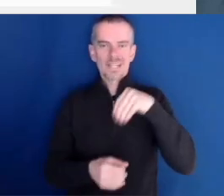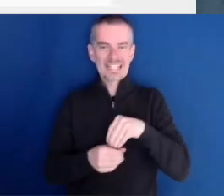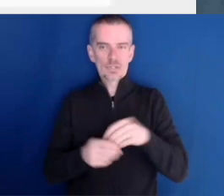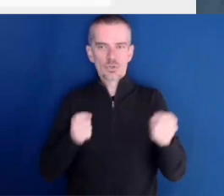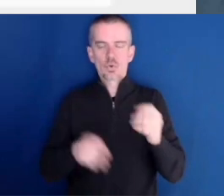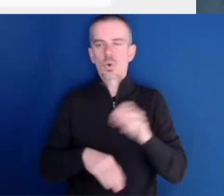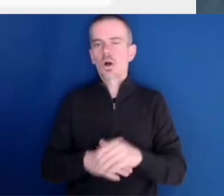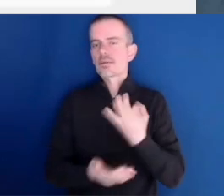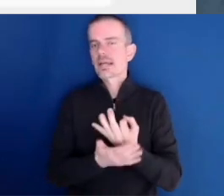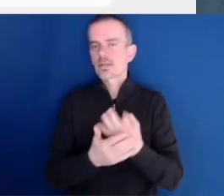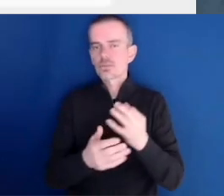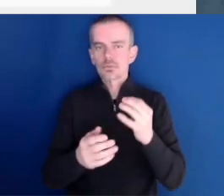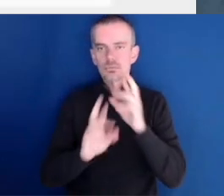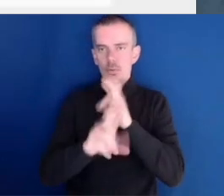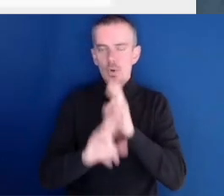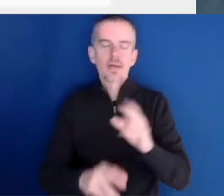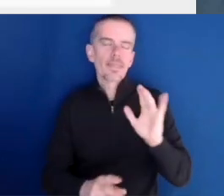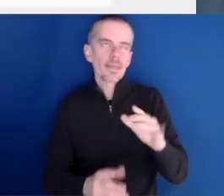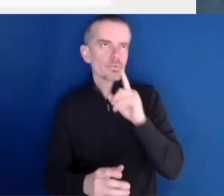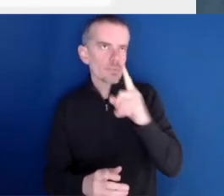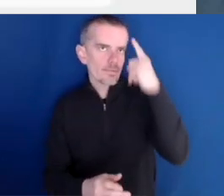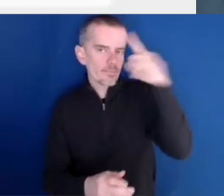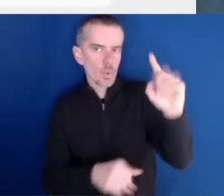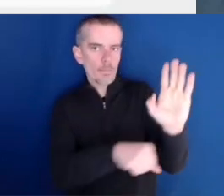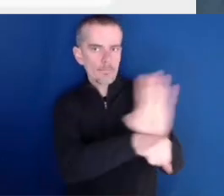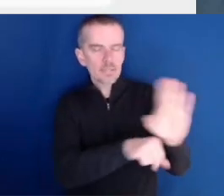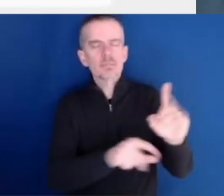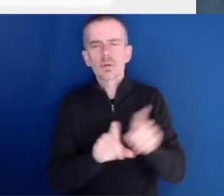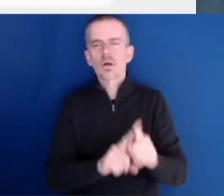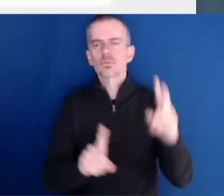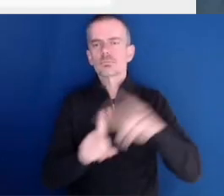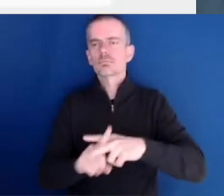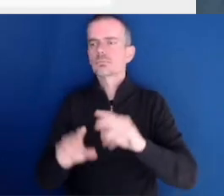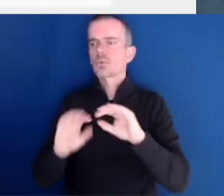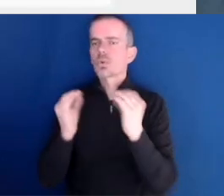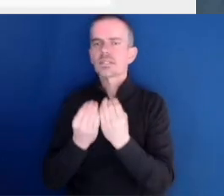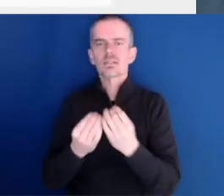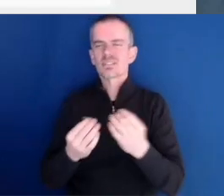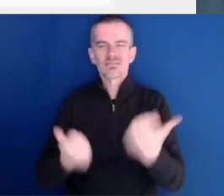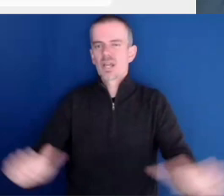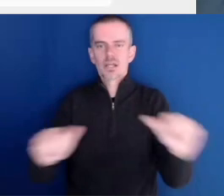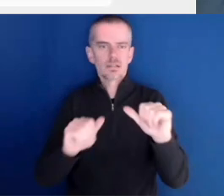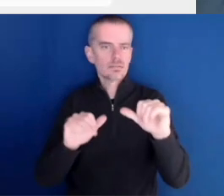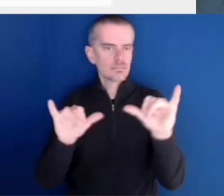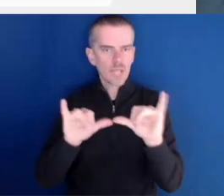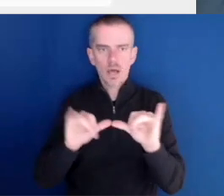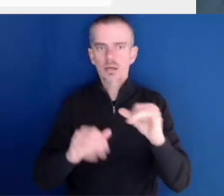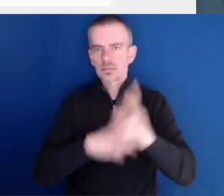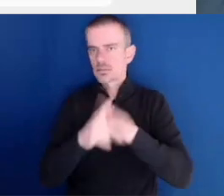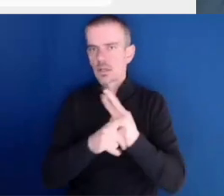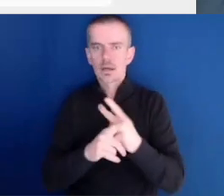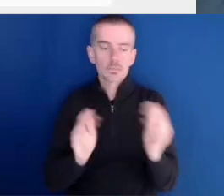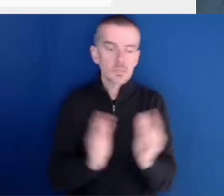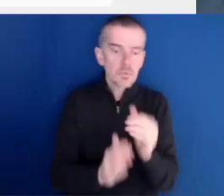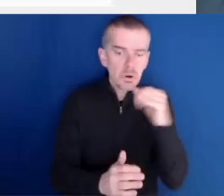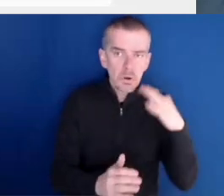financial reporting. And this was intended for businesses, but it can also be applied to organizations kind of all sizes and types, small